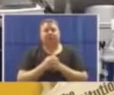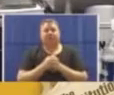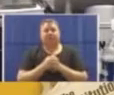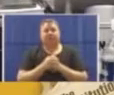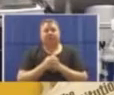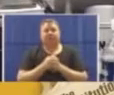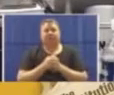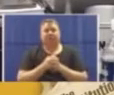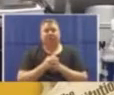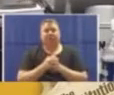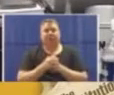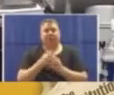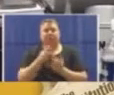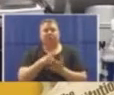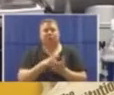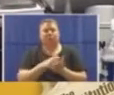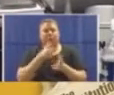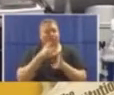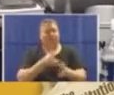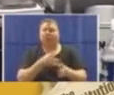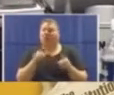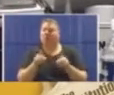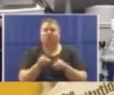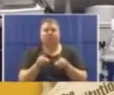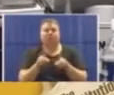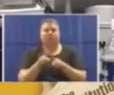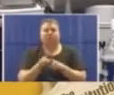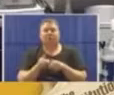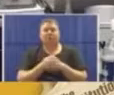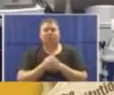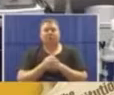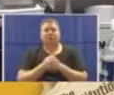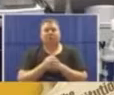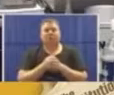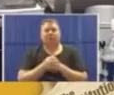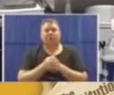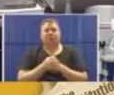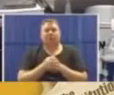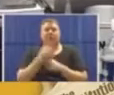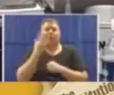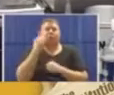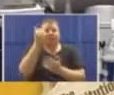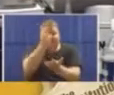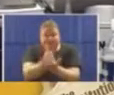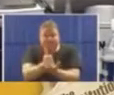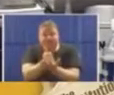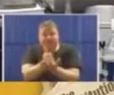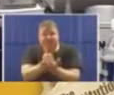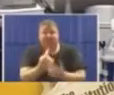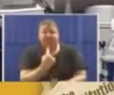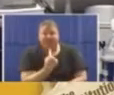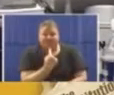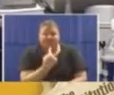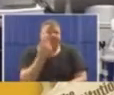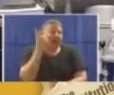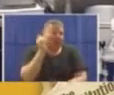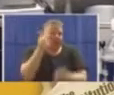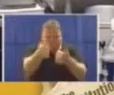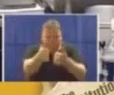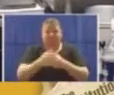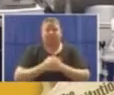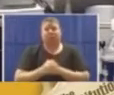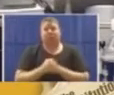of laws and frameworks in relation to the 20 FATF recommendations that require updating and